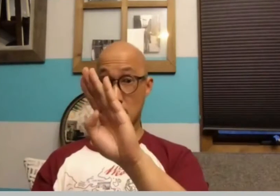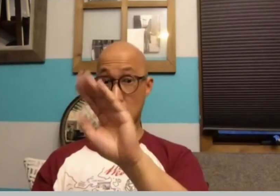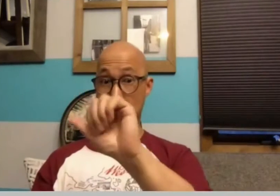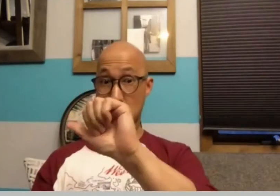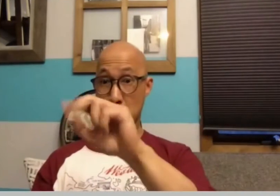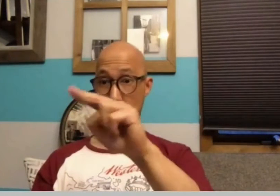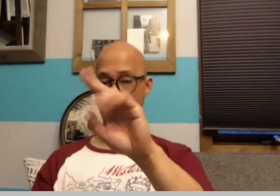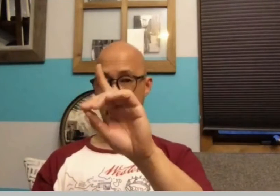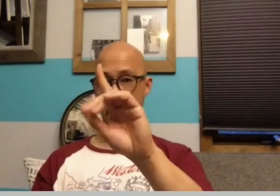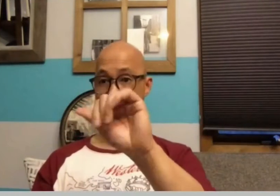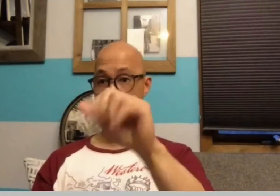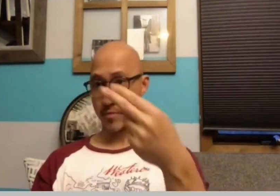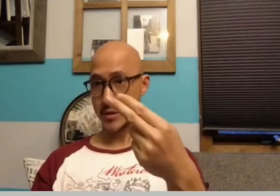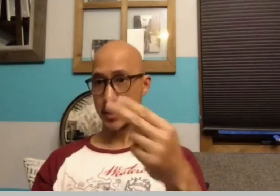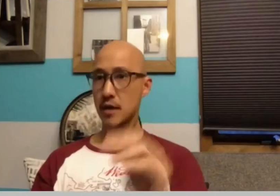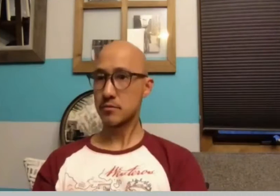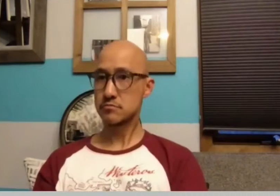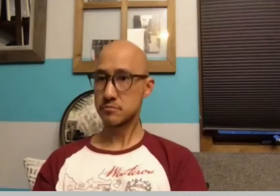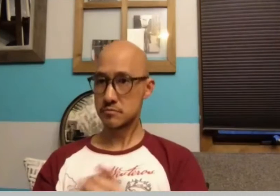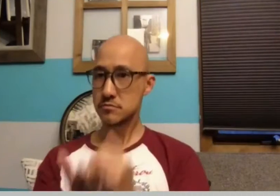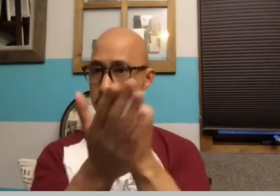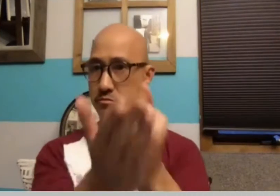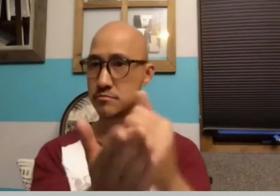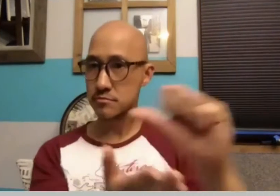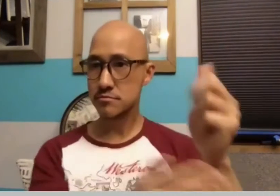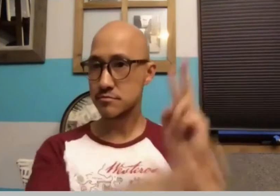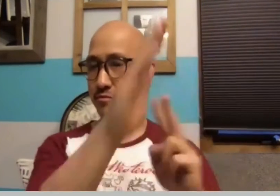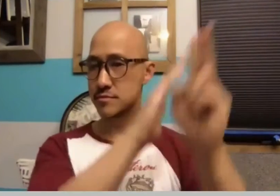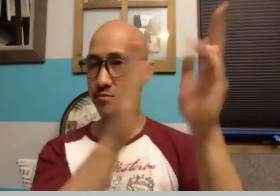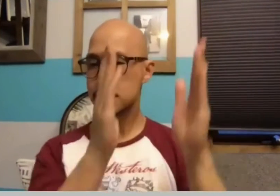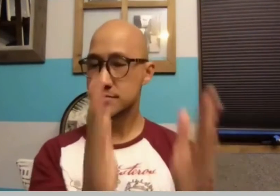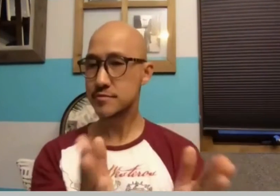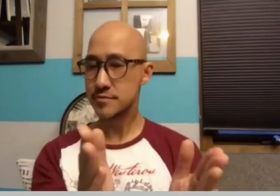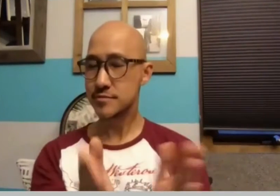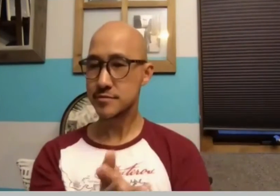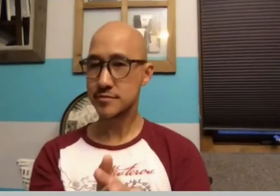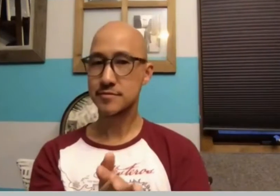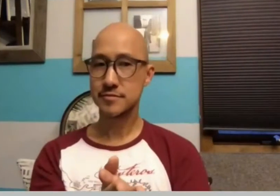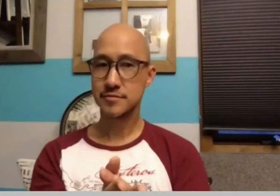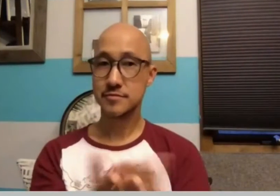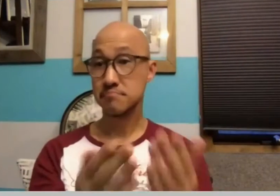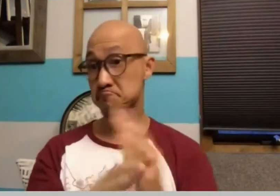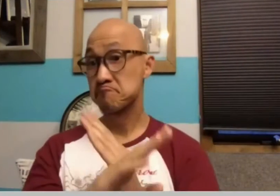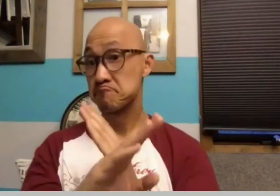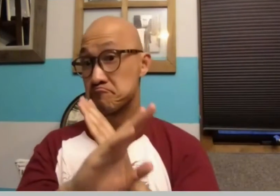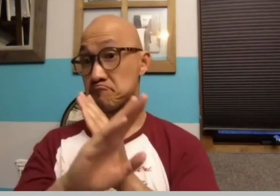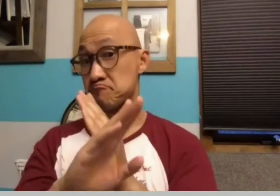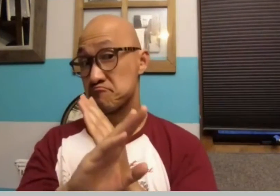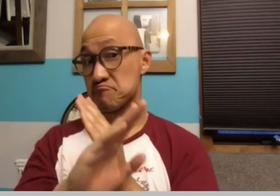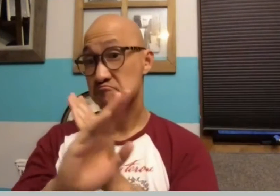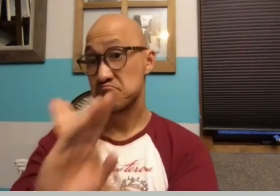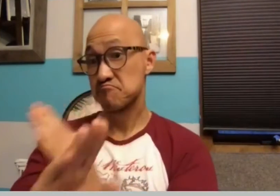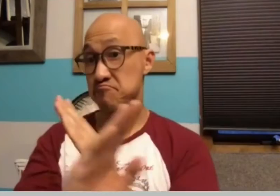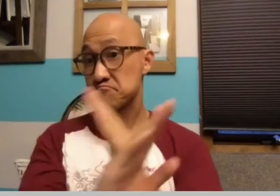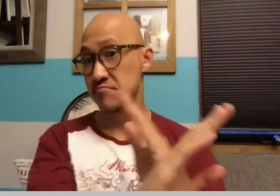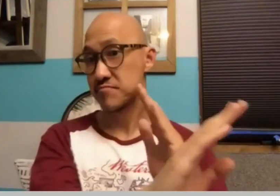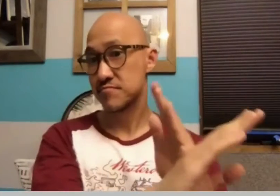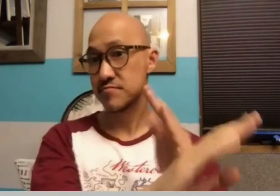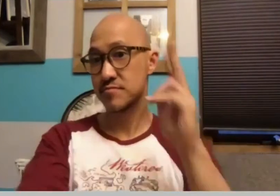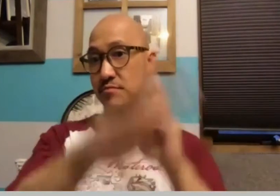that Elijah was trying to flee from her. And that could be the Obadiah that we're talking about here, that some scholars